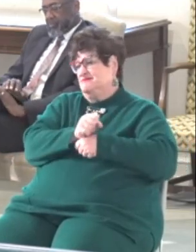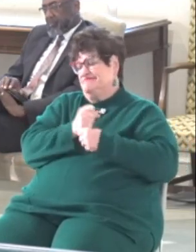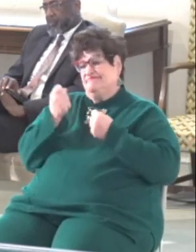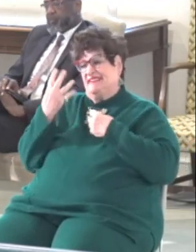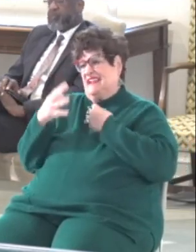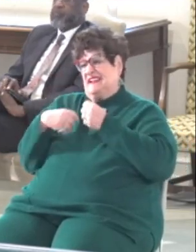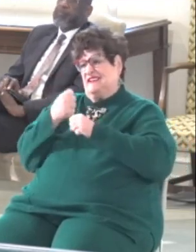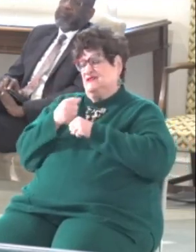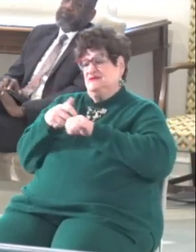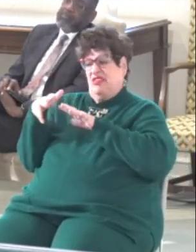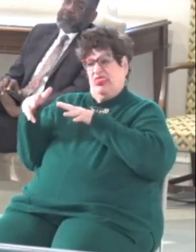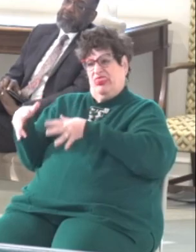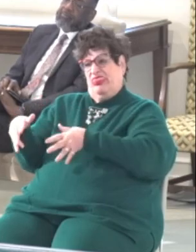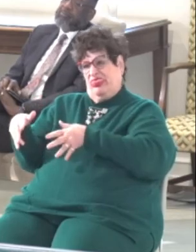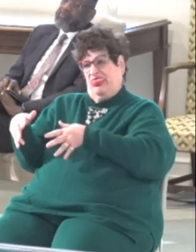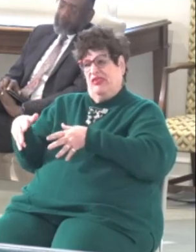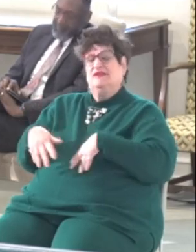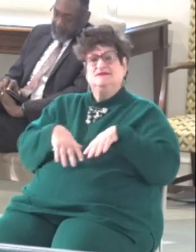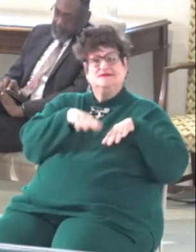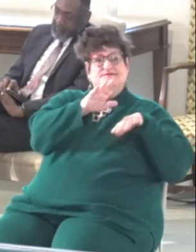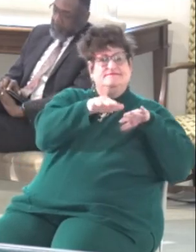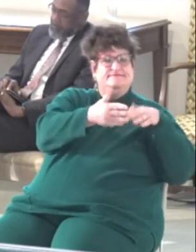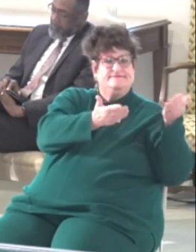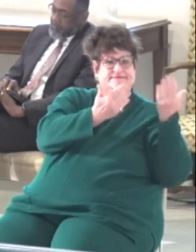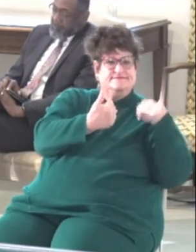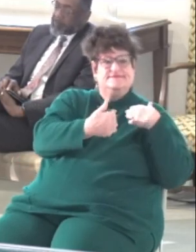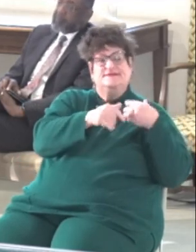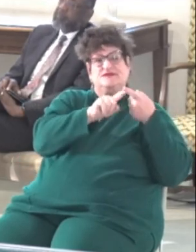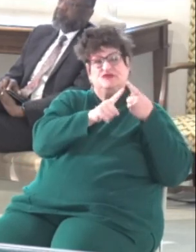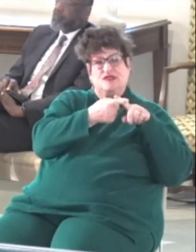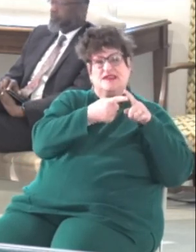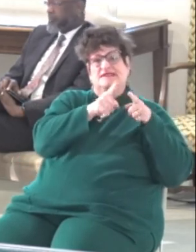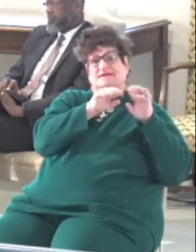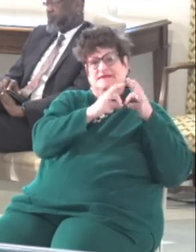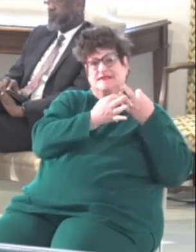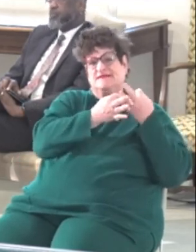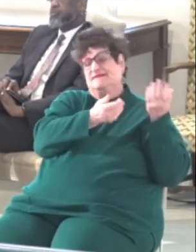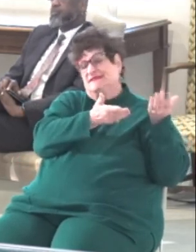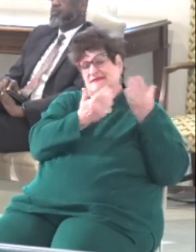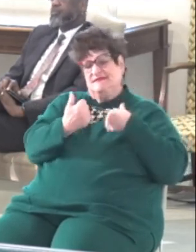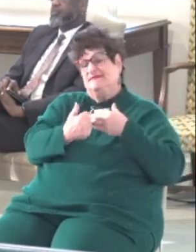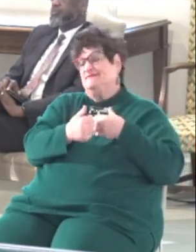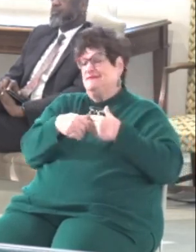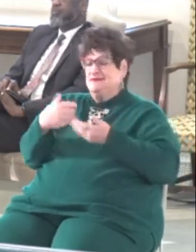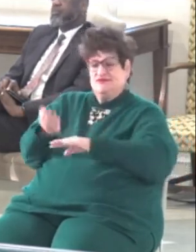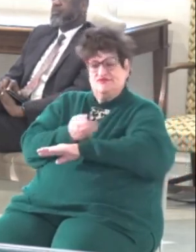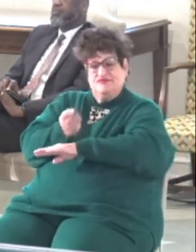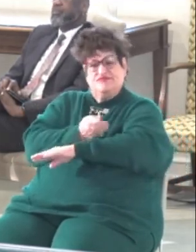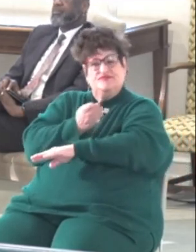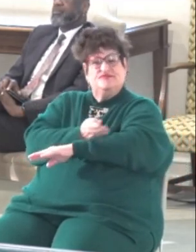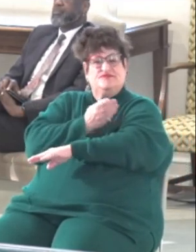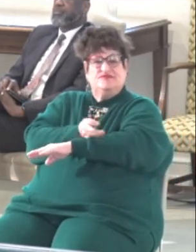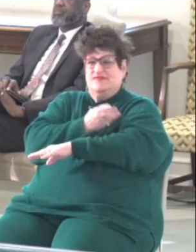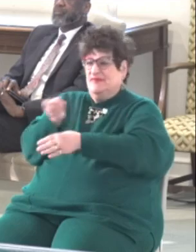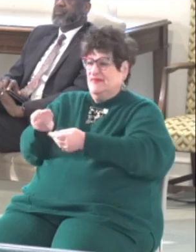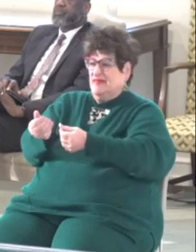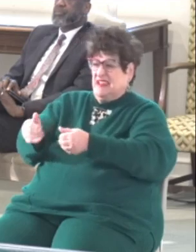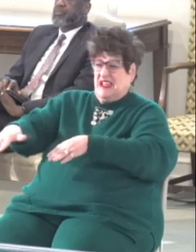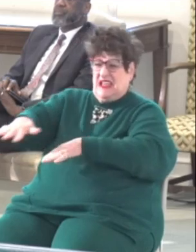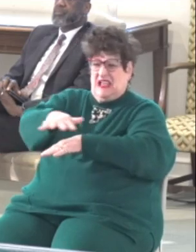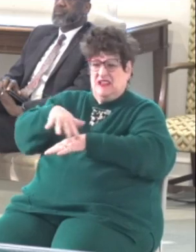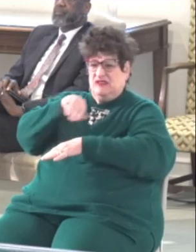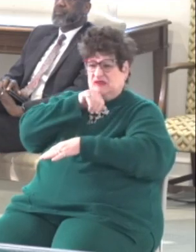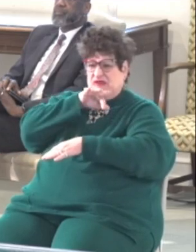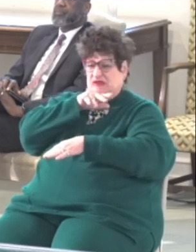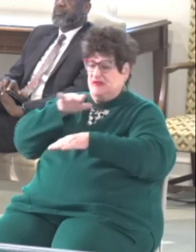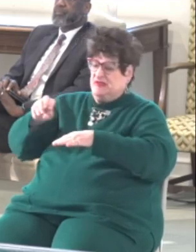and others to come and help us to rehabilitate the land, to pick the trash and the dumping that had been going on for